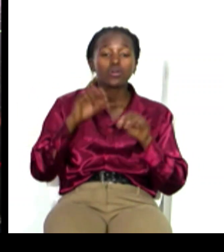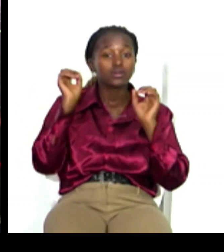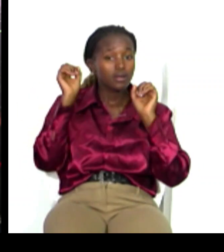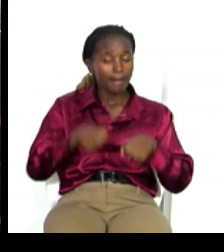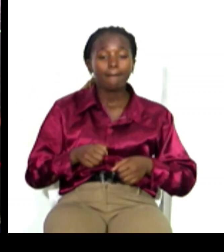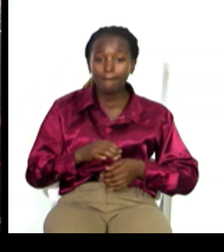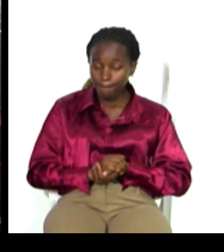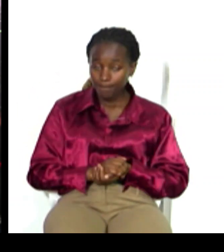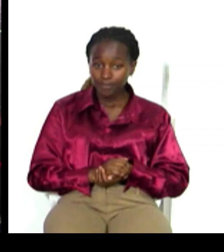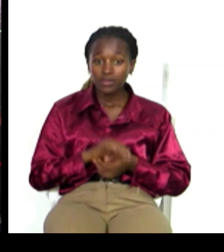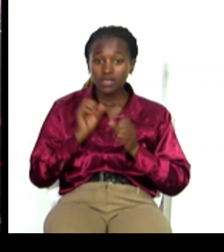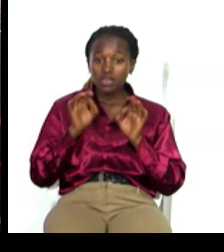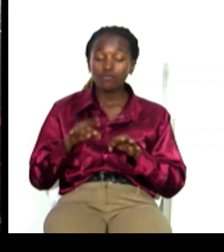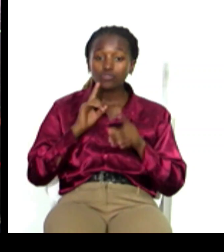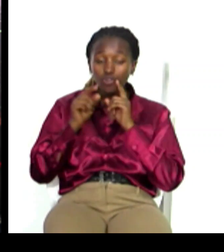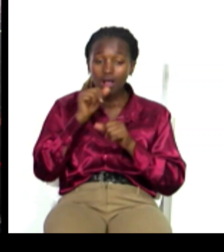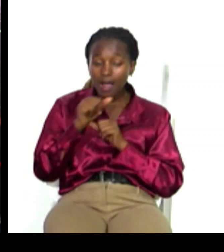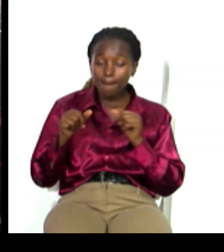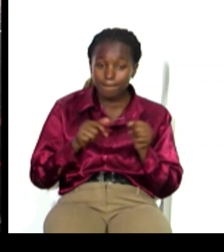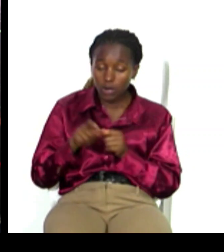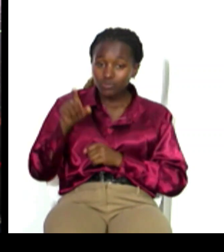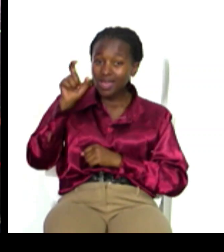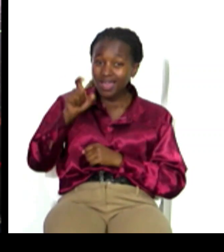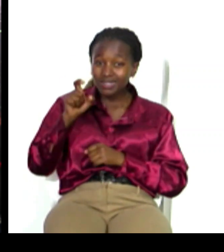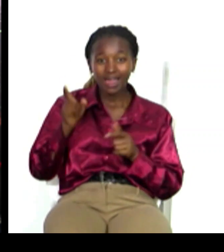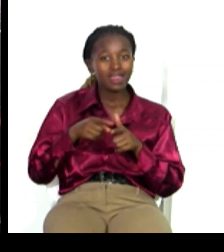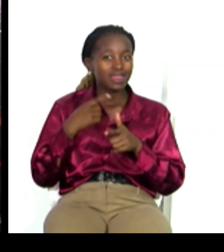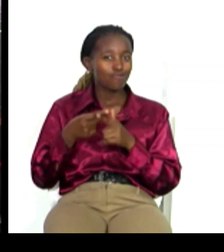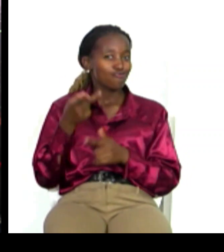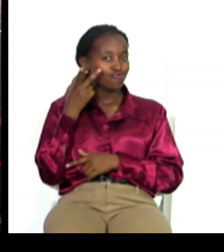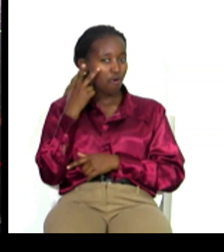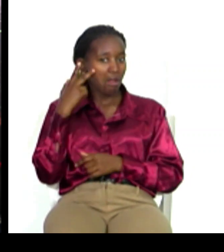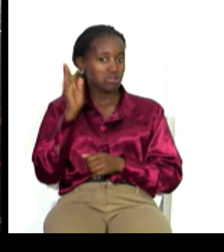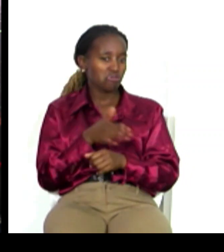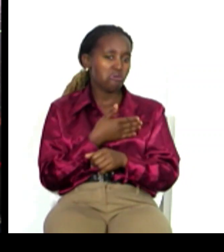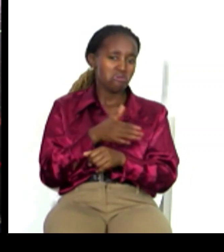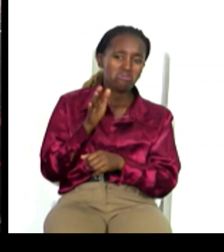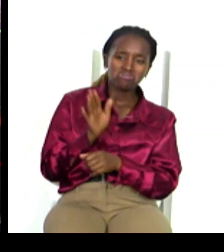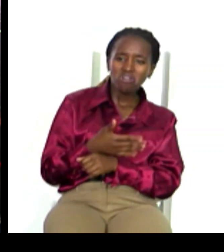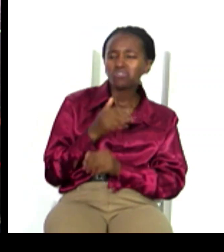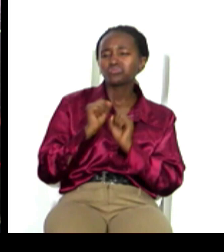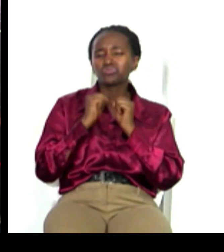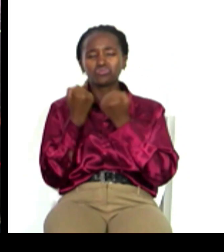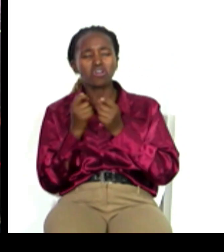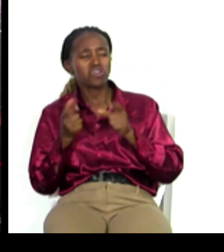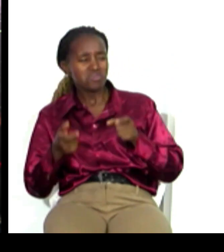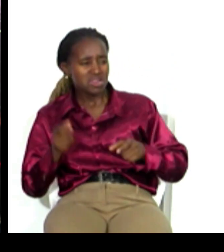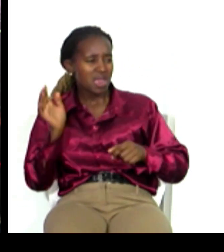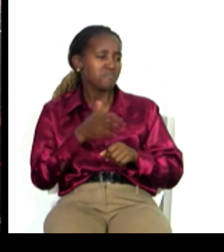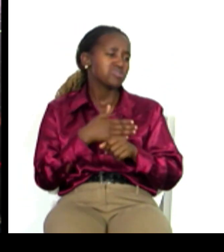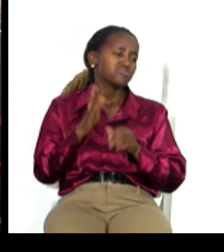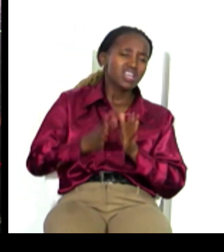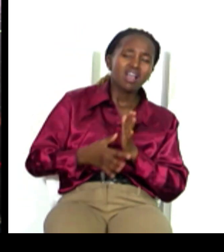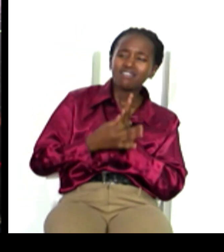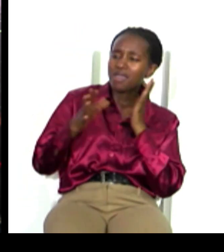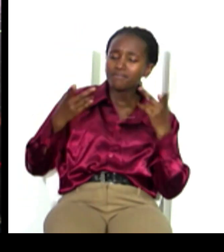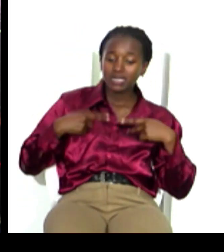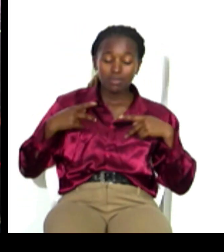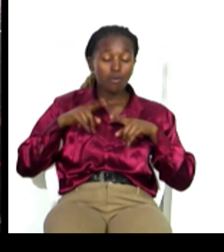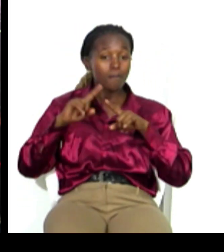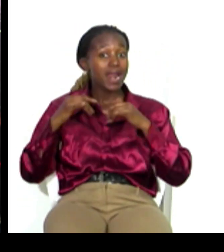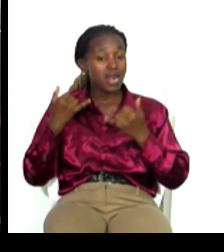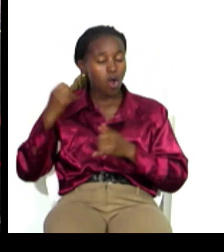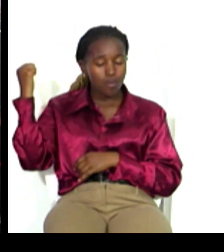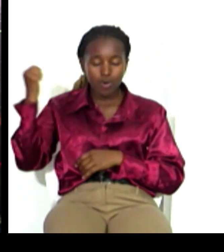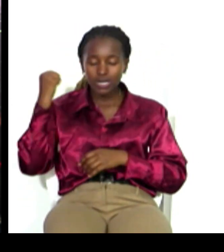X, whatever that is trending. Kitambo ulikuwa unapata ni wimbo, song that is trending, artist, entertainment is trending. Everyone